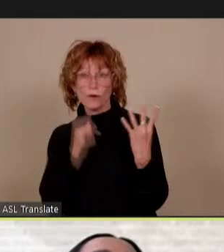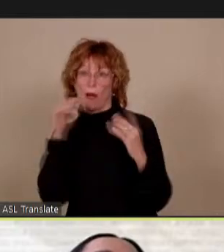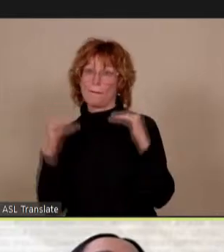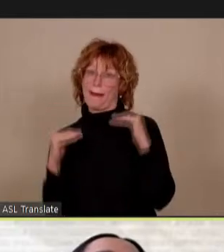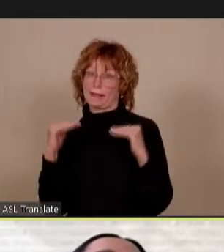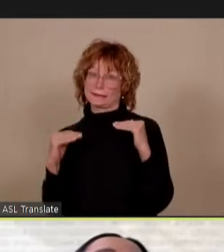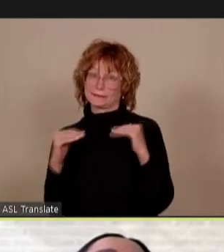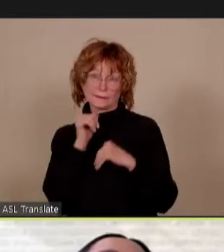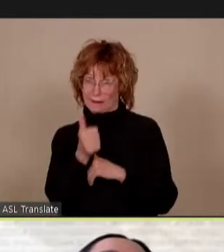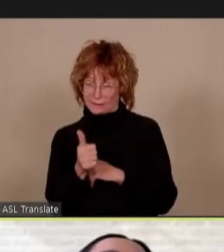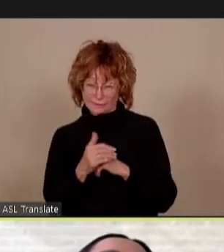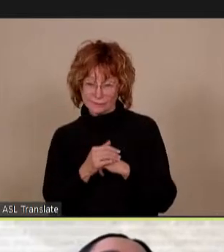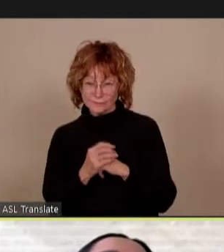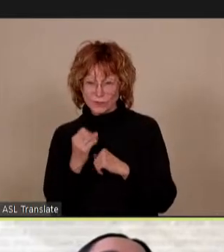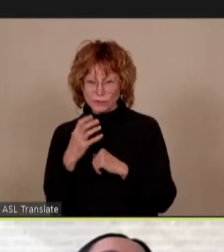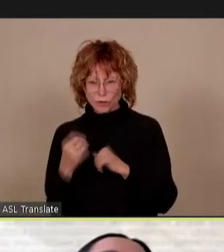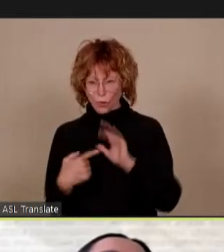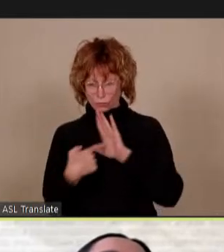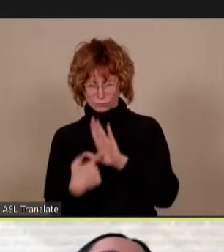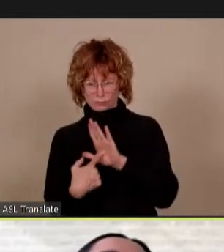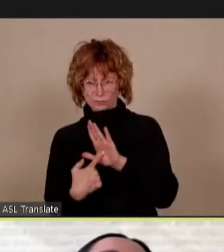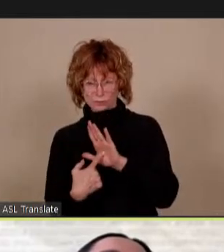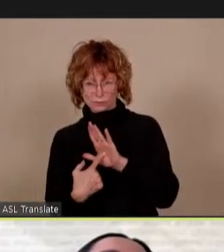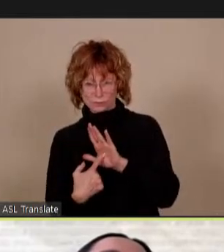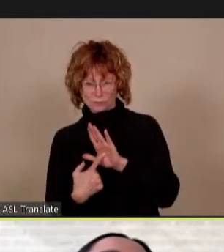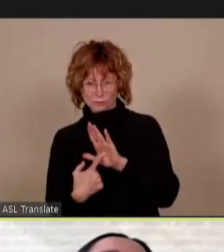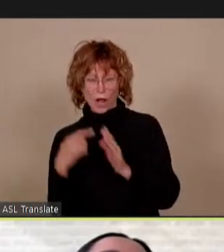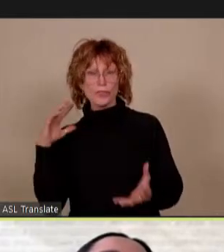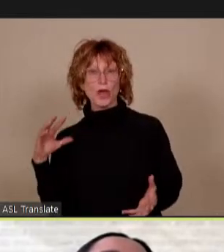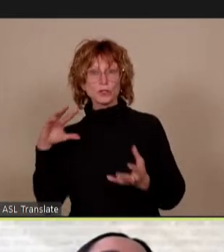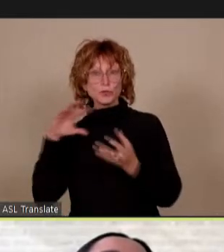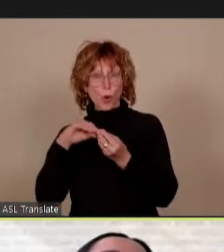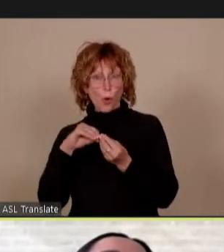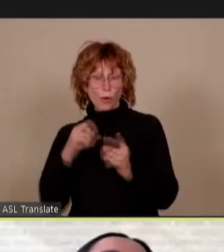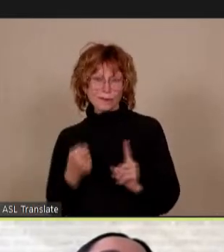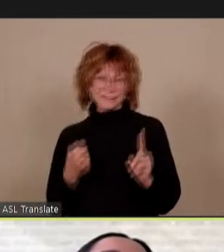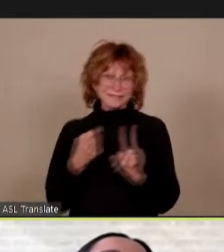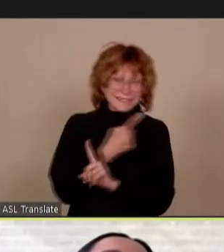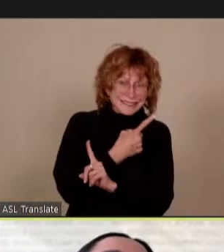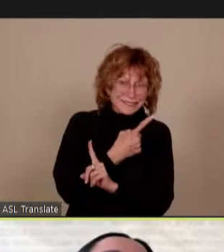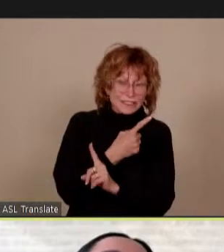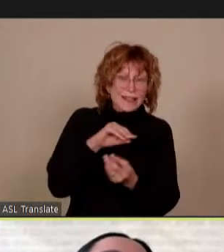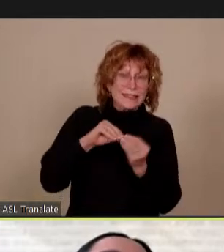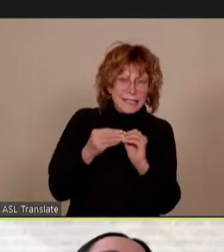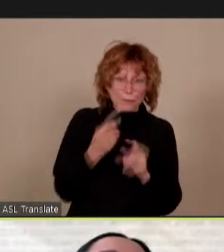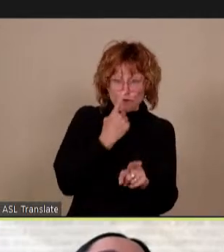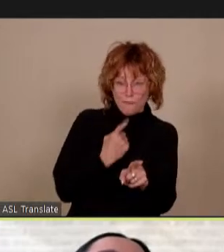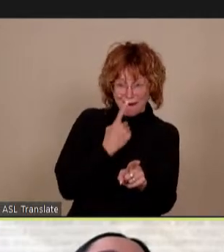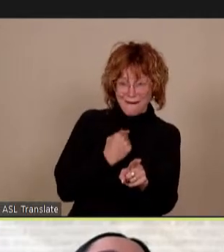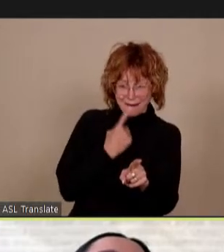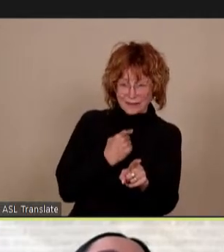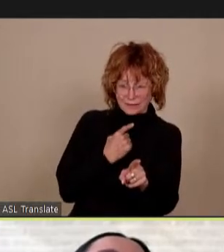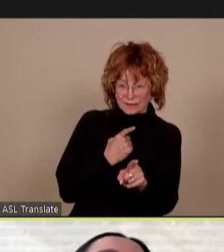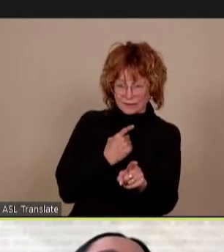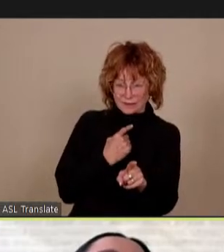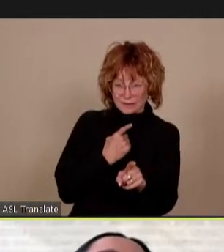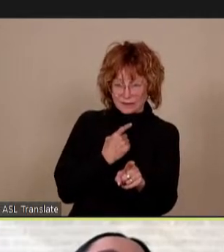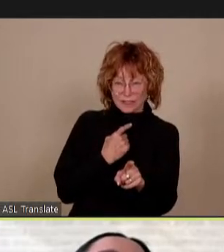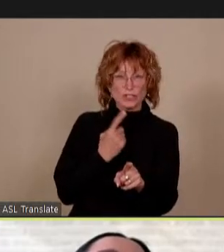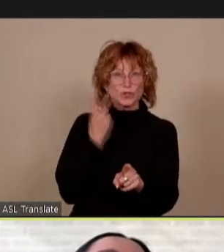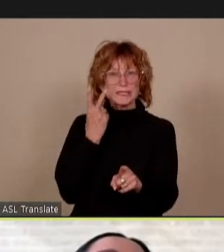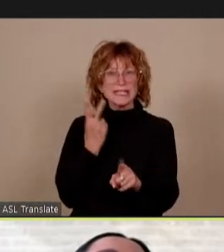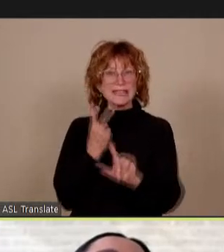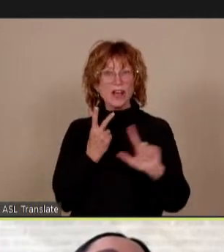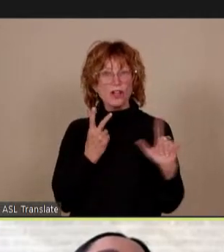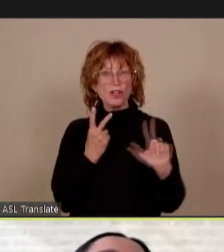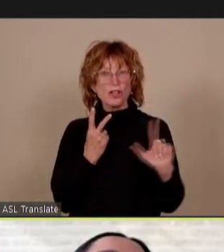In addition, I wanted to show you that the total deviation, the number in red to the lower right of the